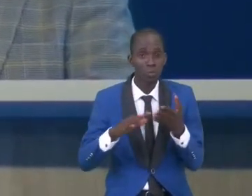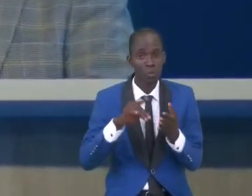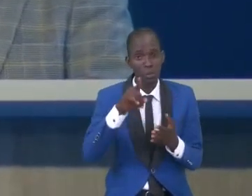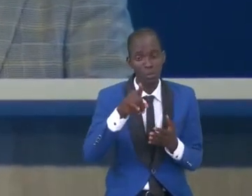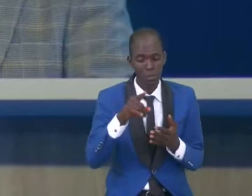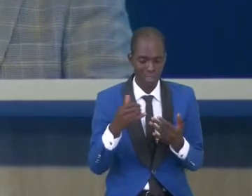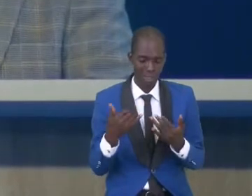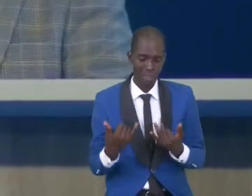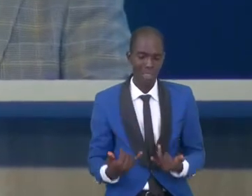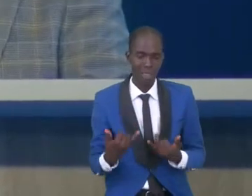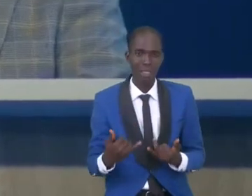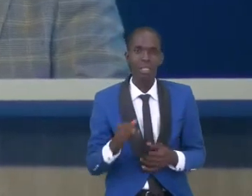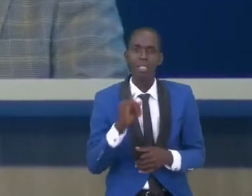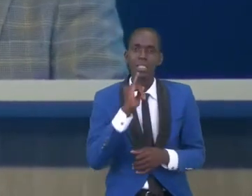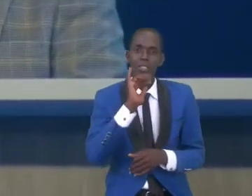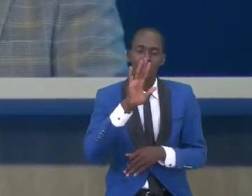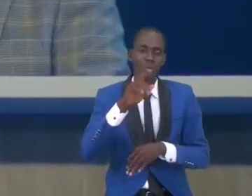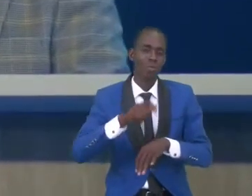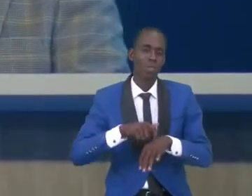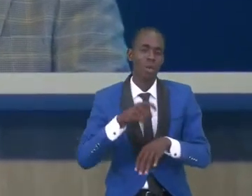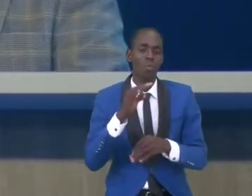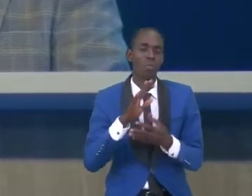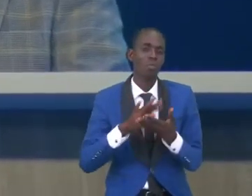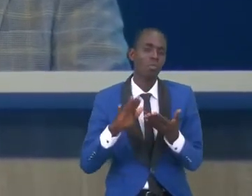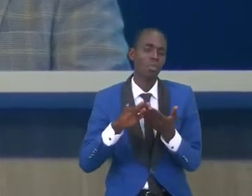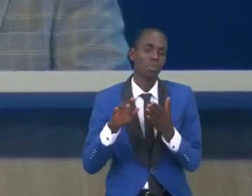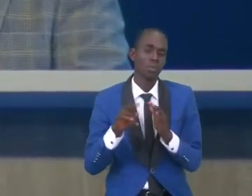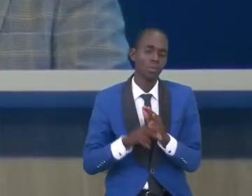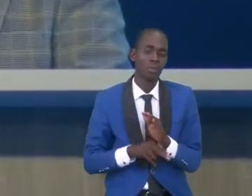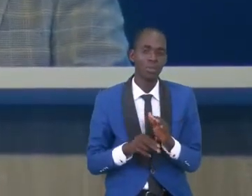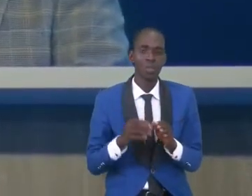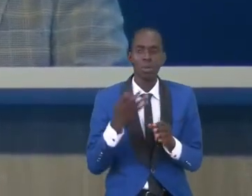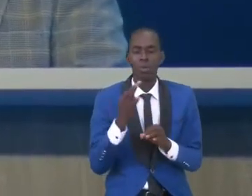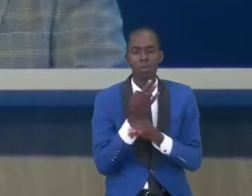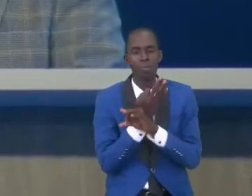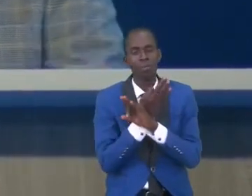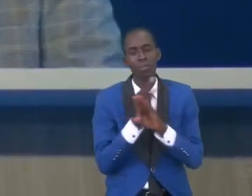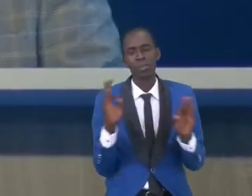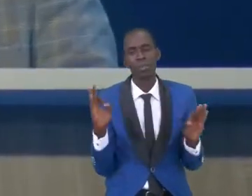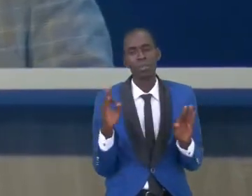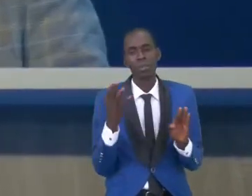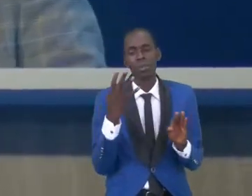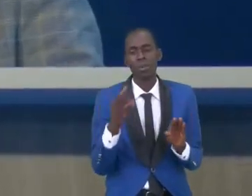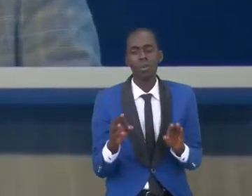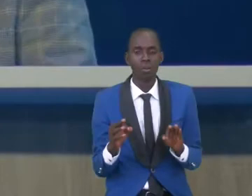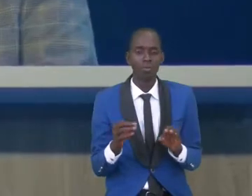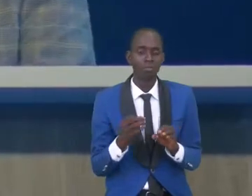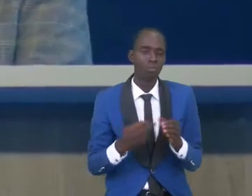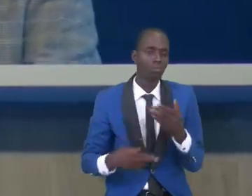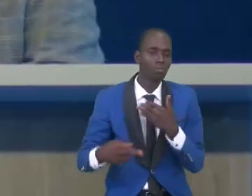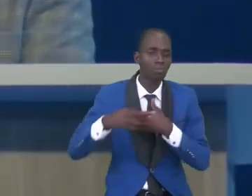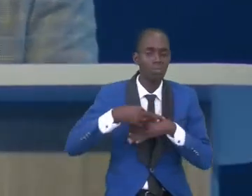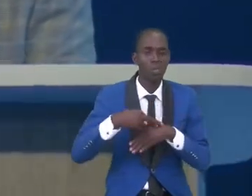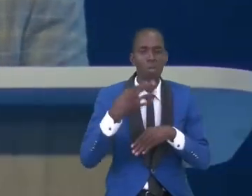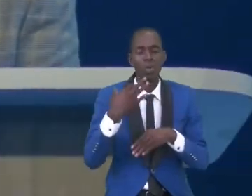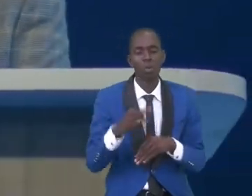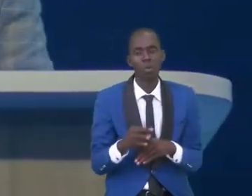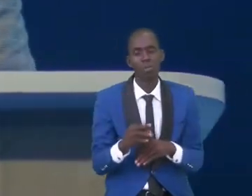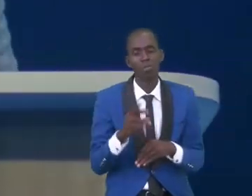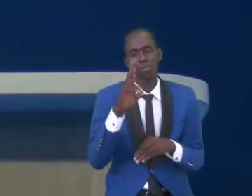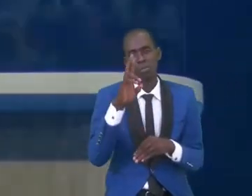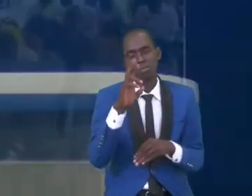forgiveness, of freedom, of salvation, of restoration has now